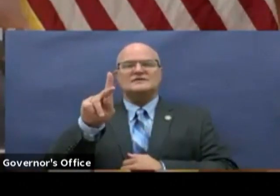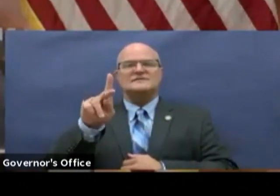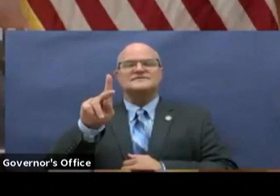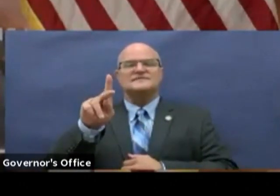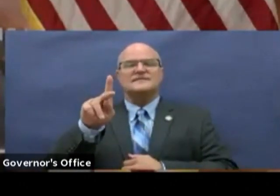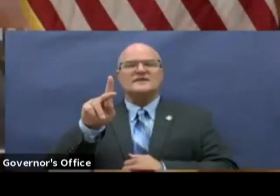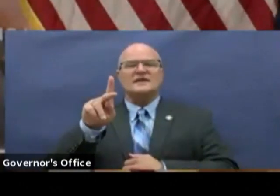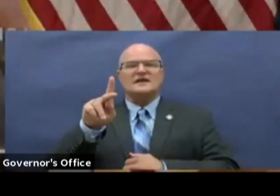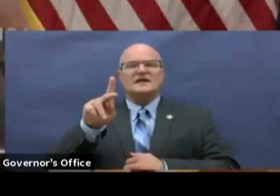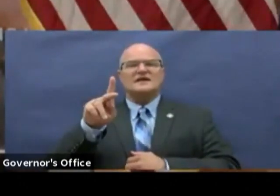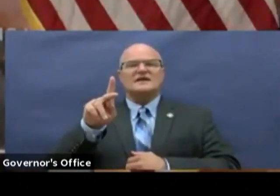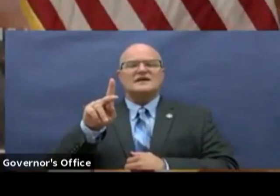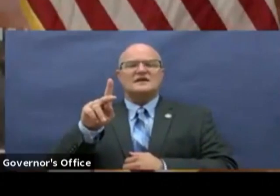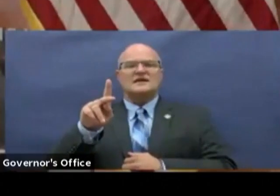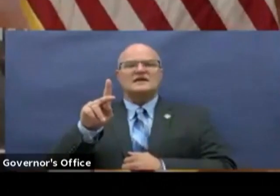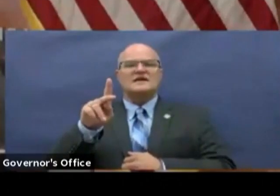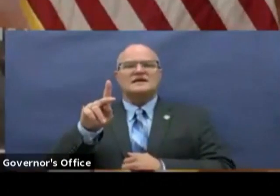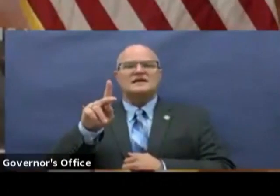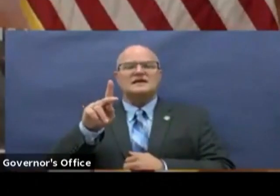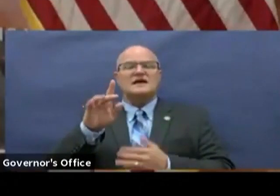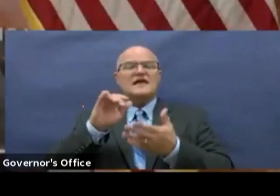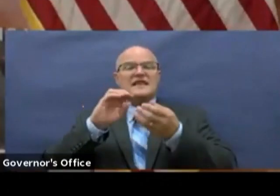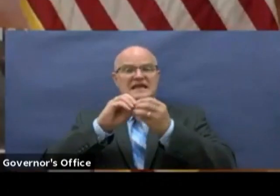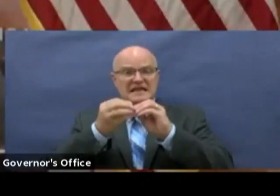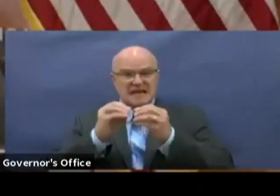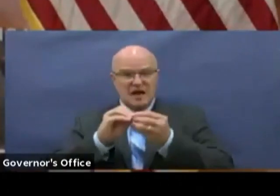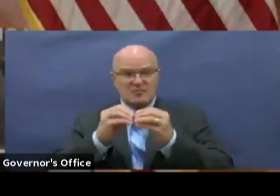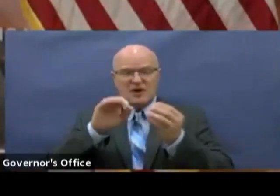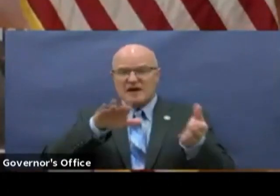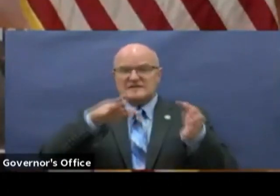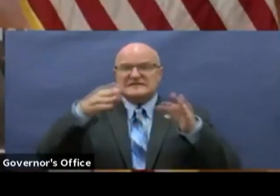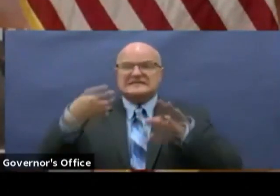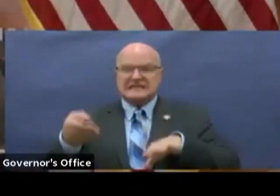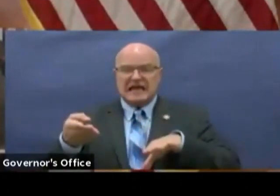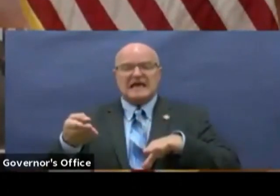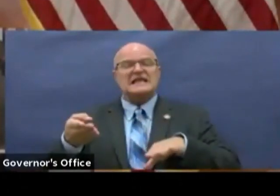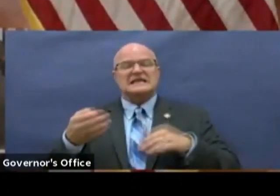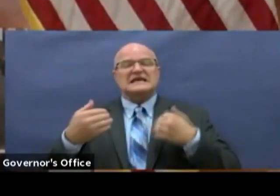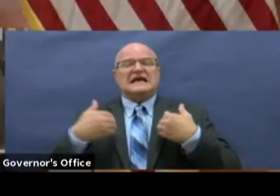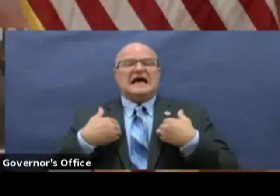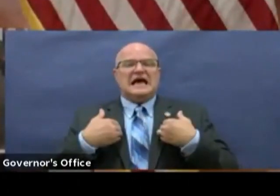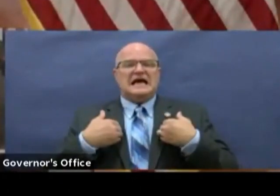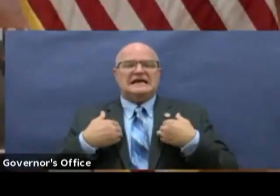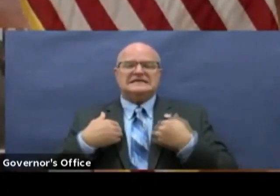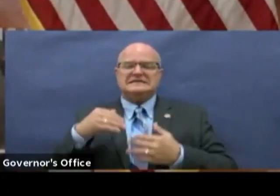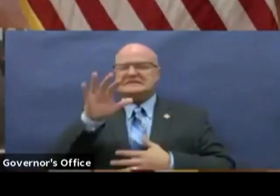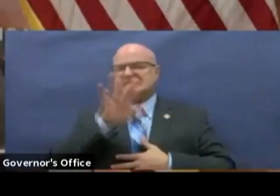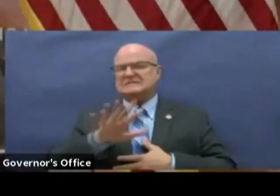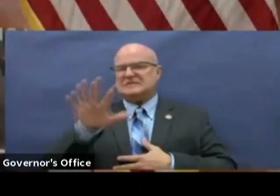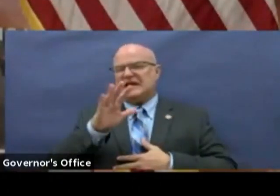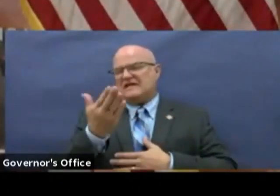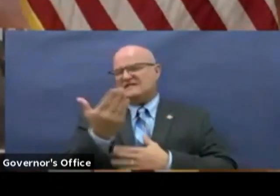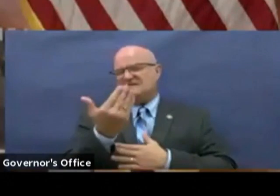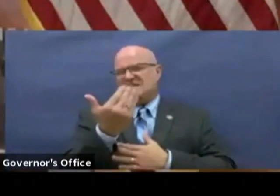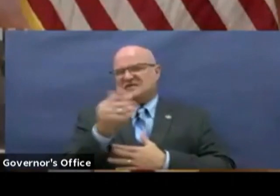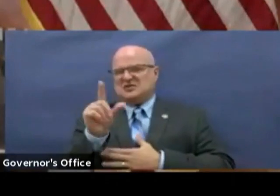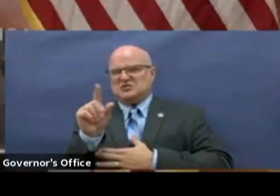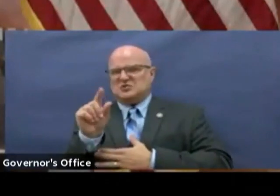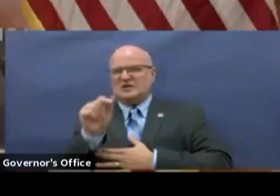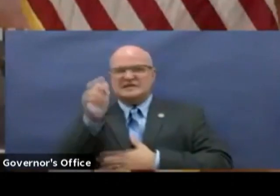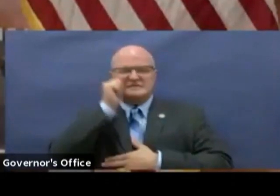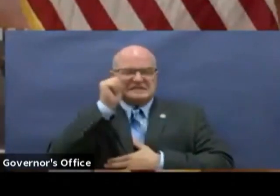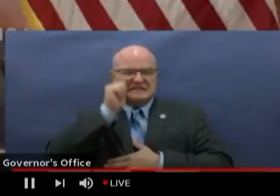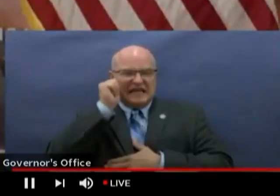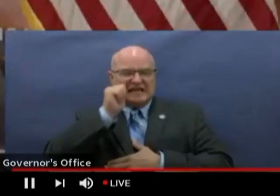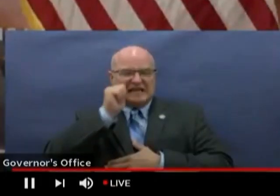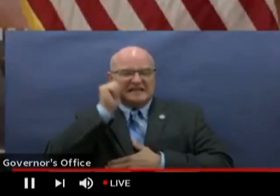the number of deaths has been hovering around 15 to 20 almost daily.